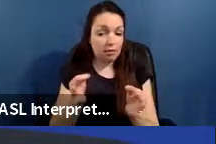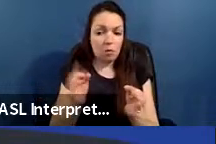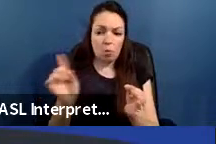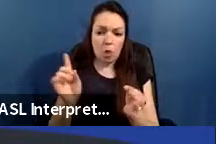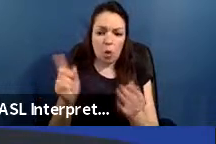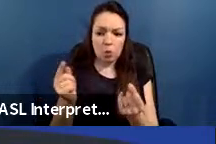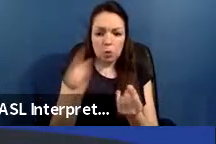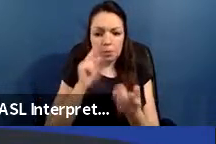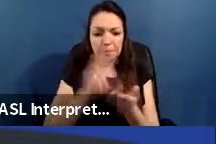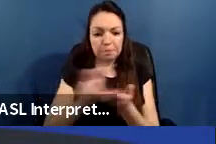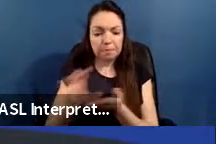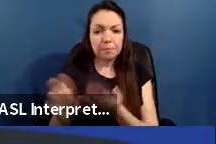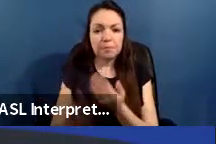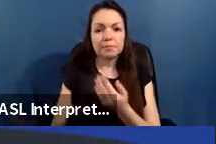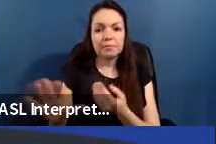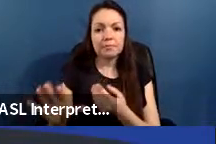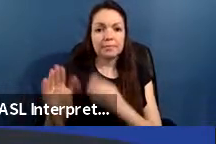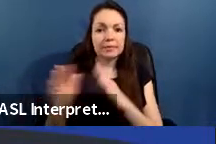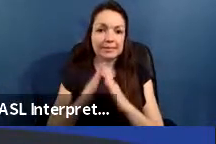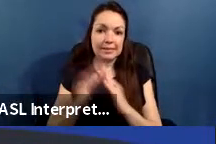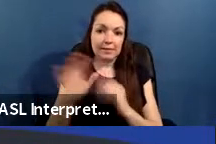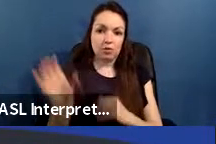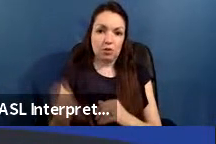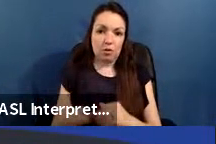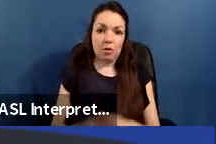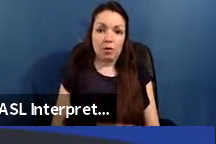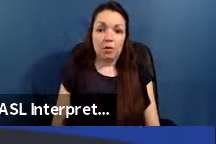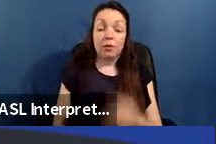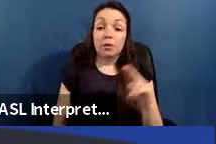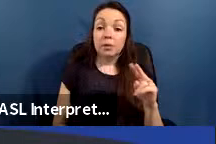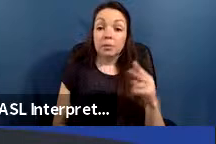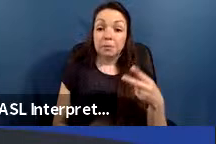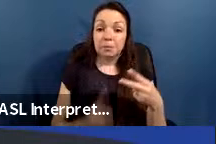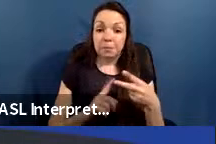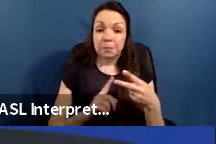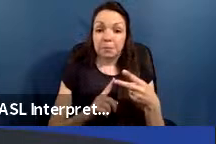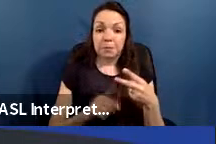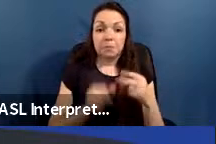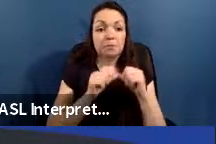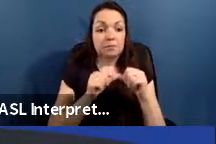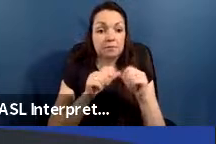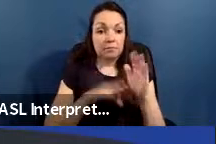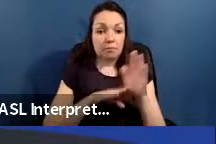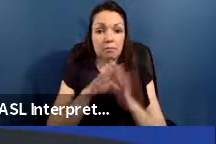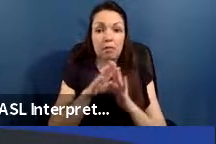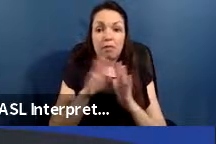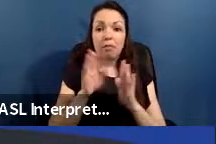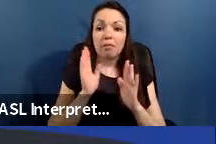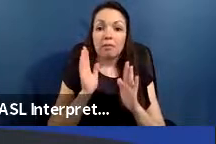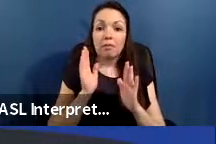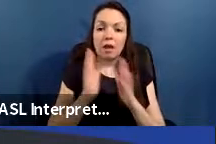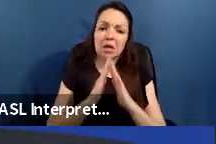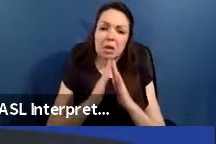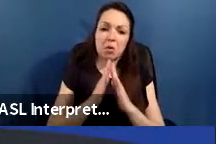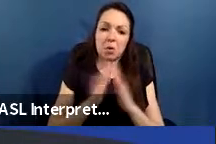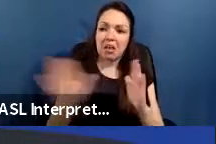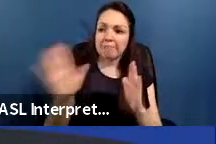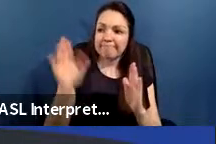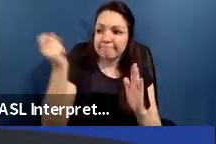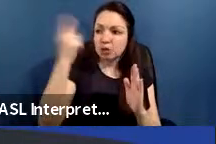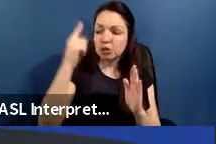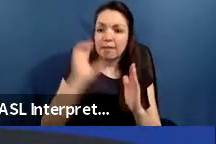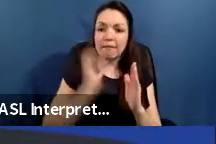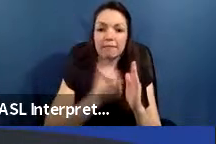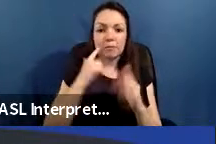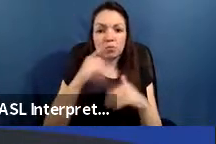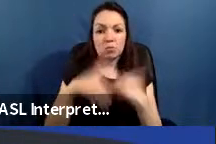city of Chicago? Second is to continuously build on the community's understanding about, what is the planning process.